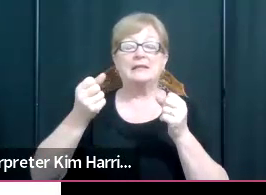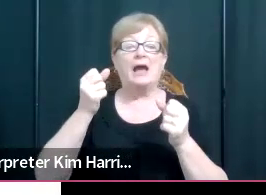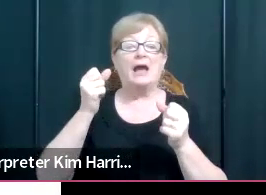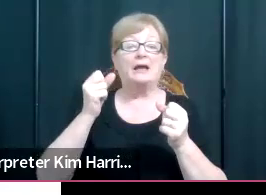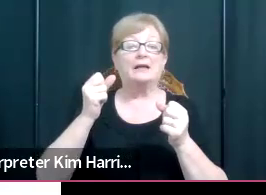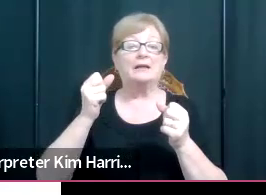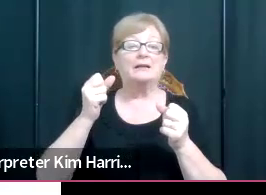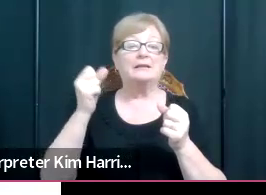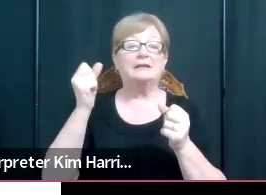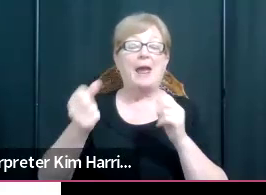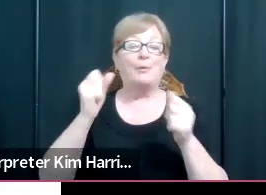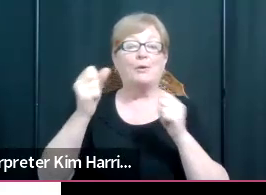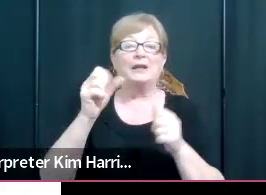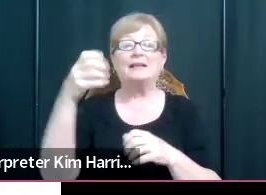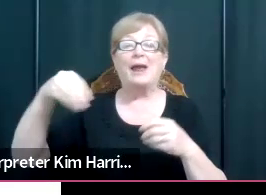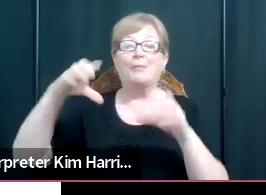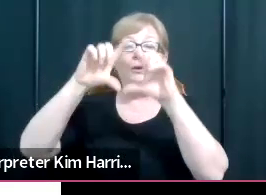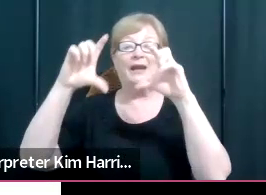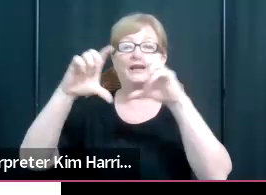And